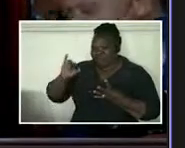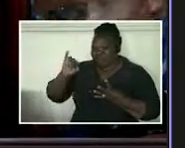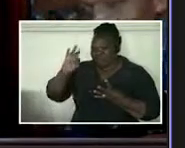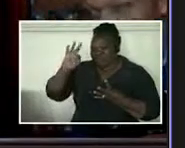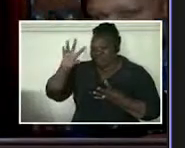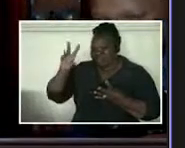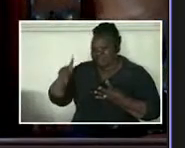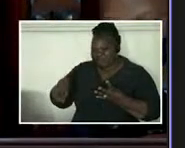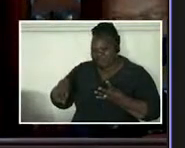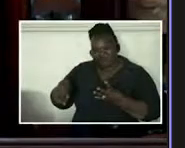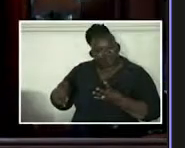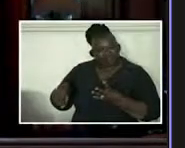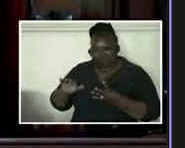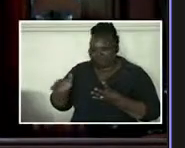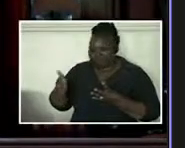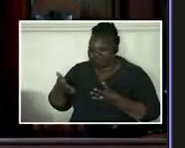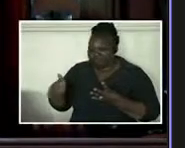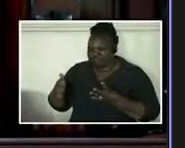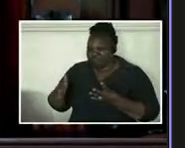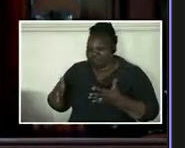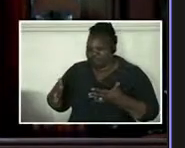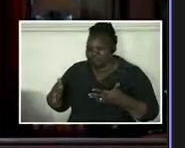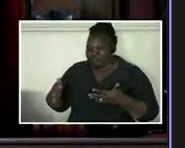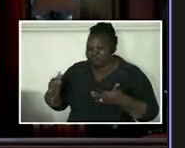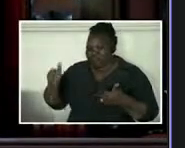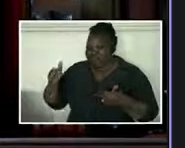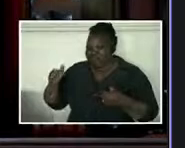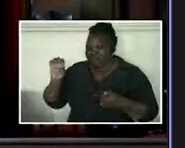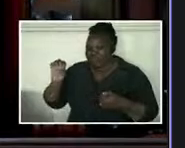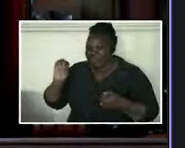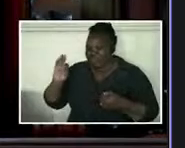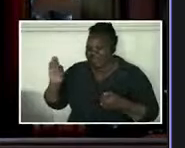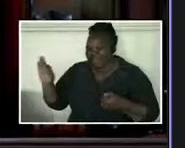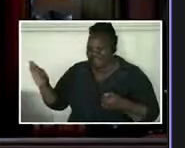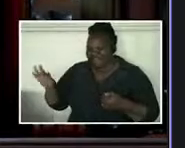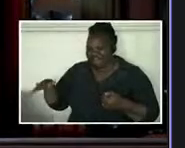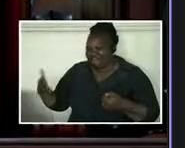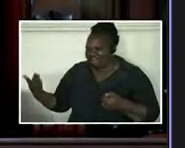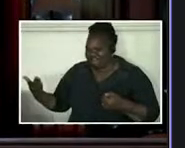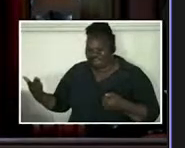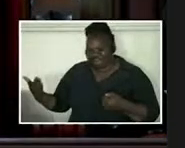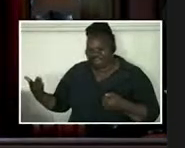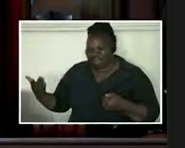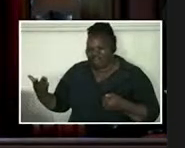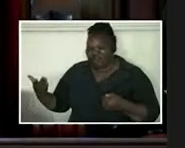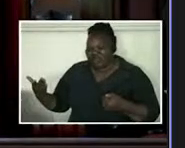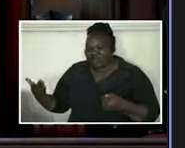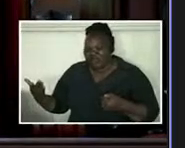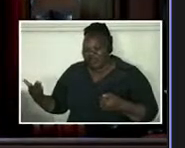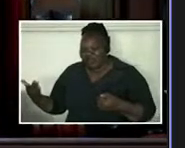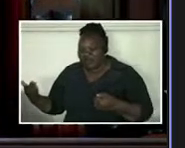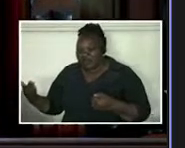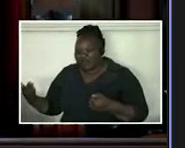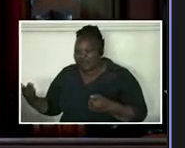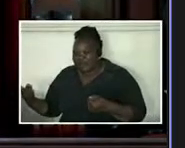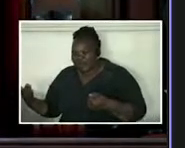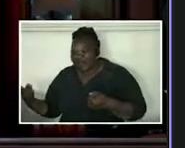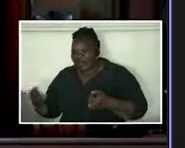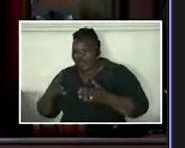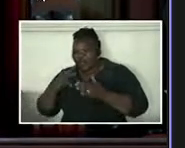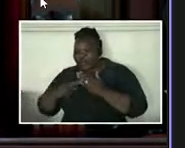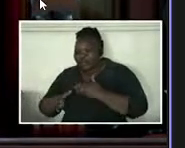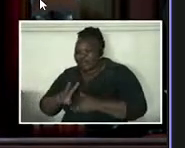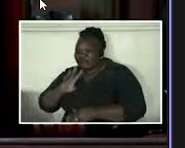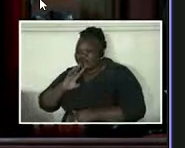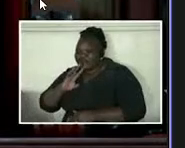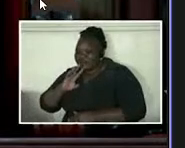was not present economic freedom fighters was not present in conclusion honorable speaker the portfolio